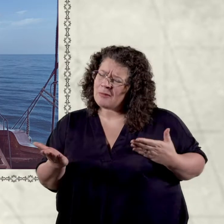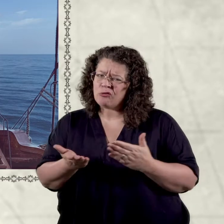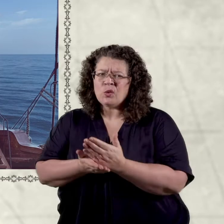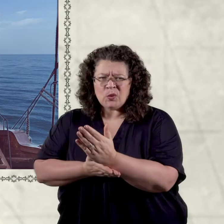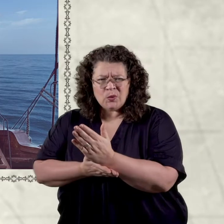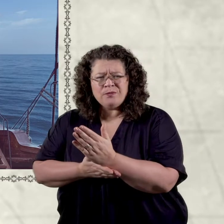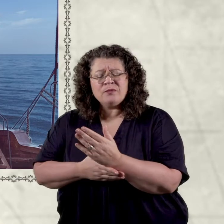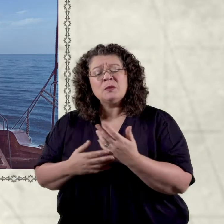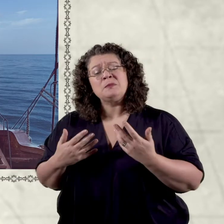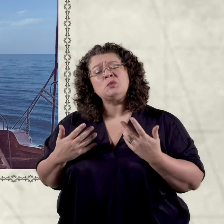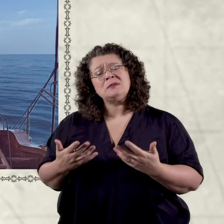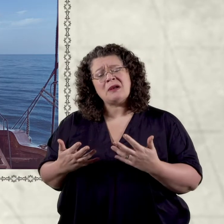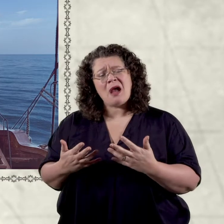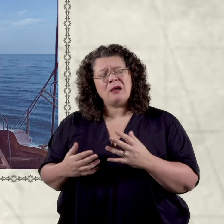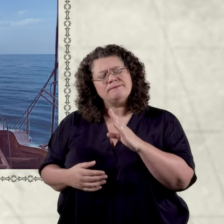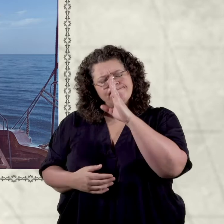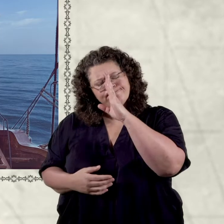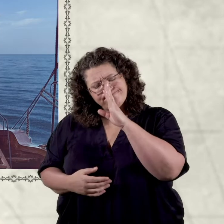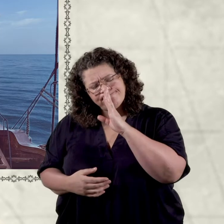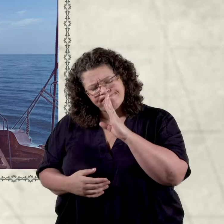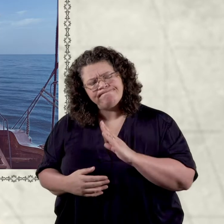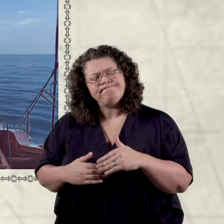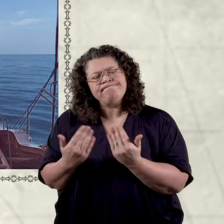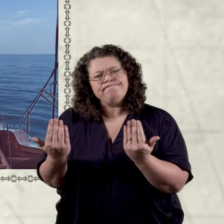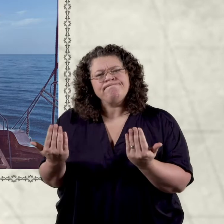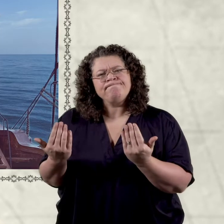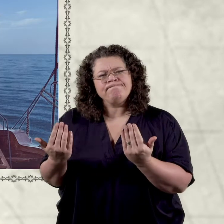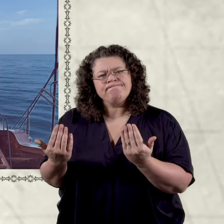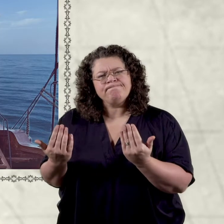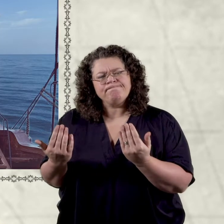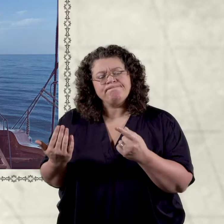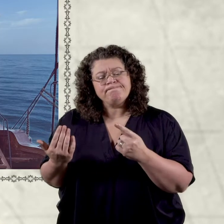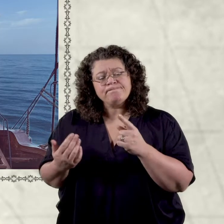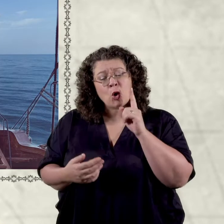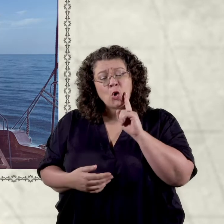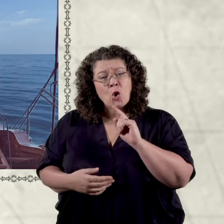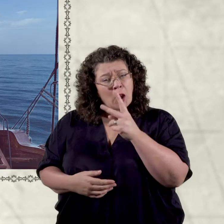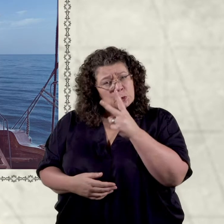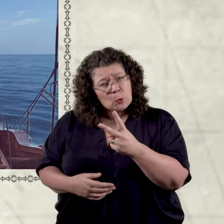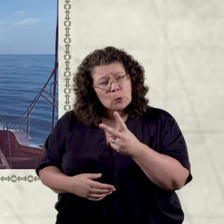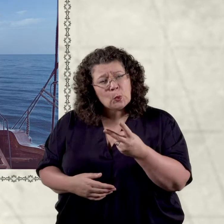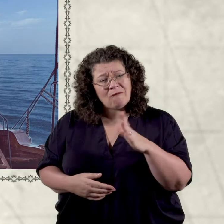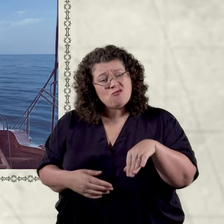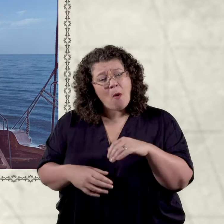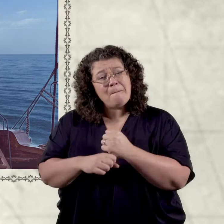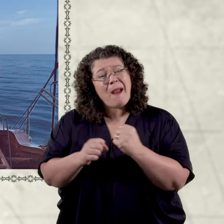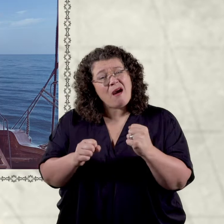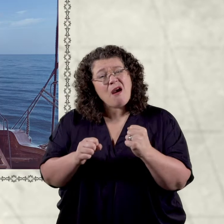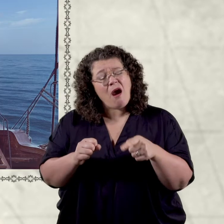time. But today was the saddest day, as a 2-year-old girl from